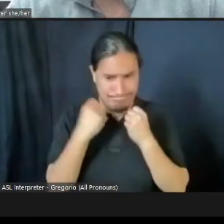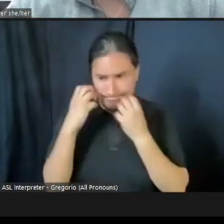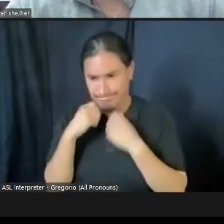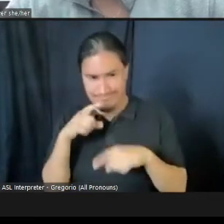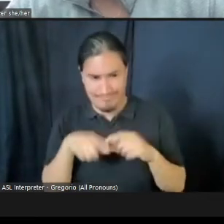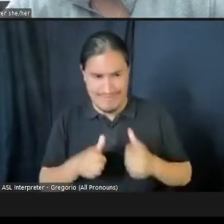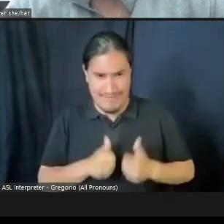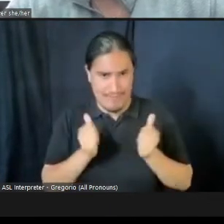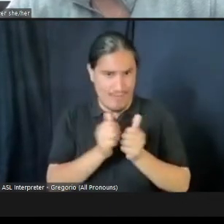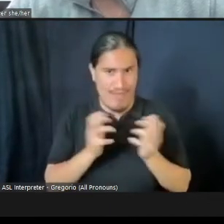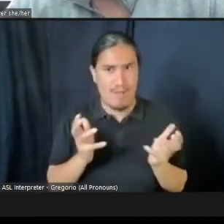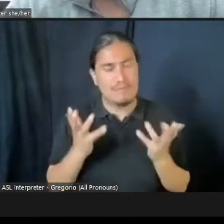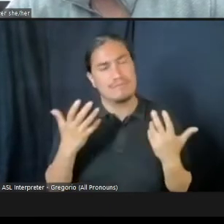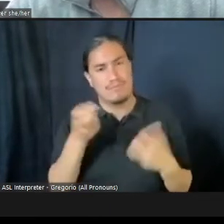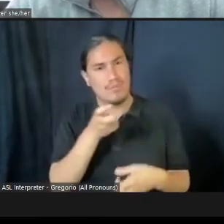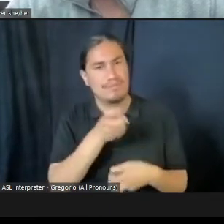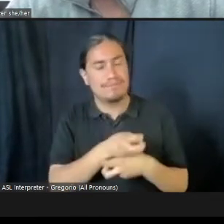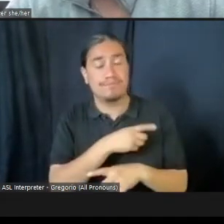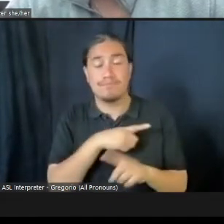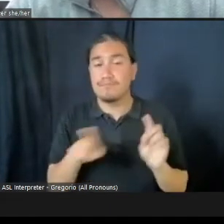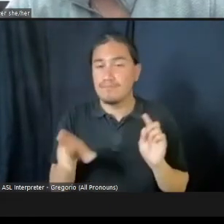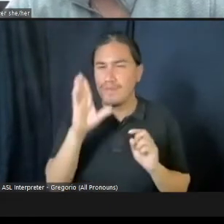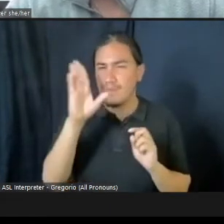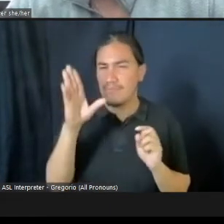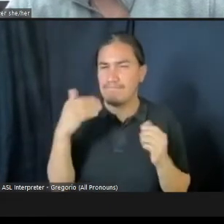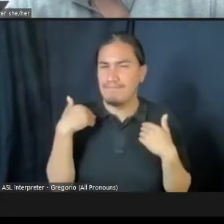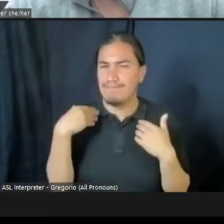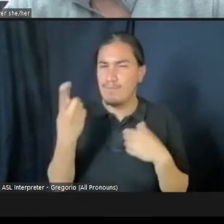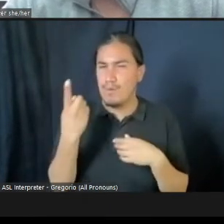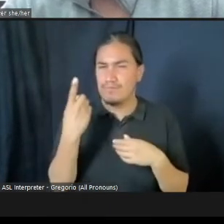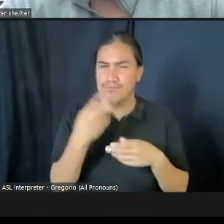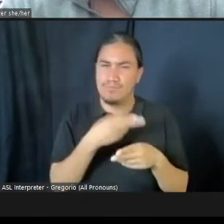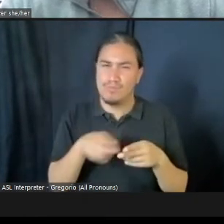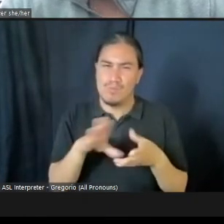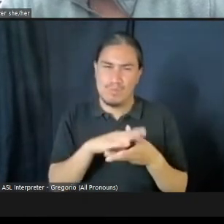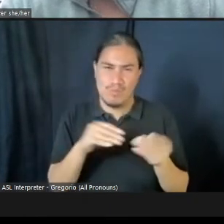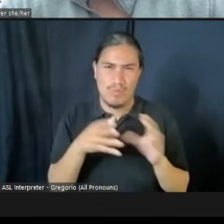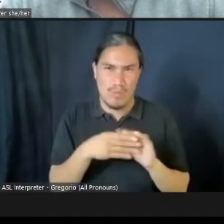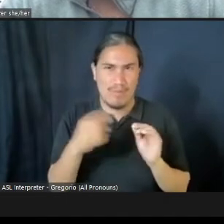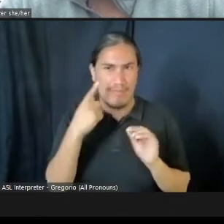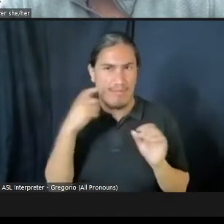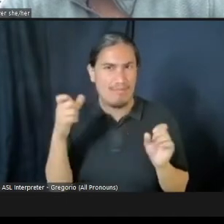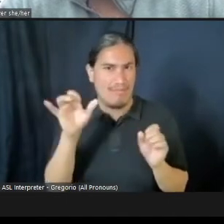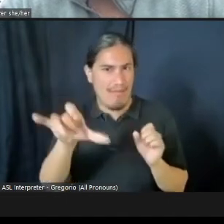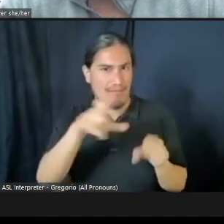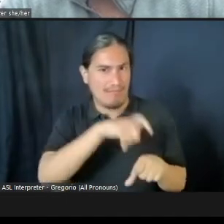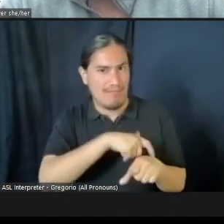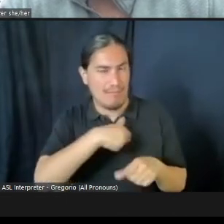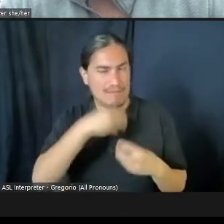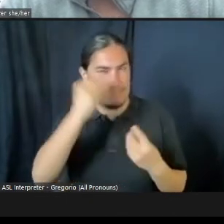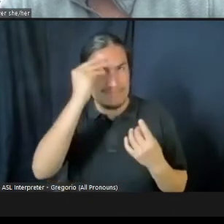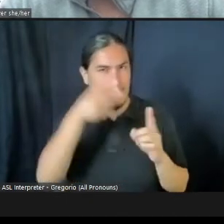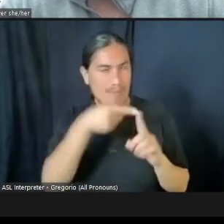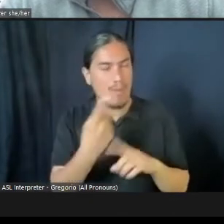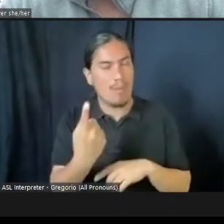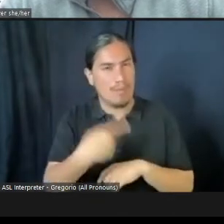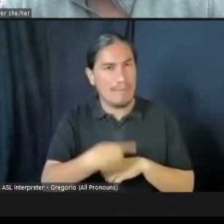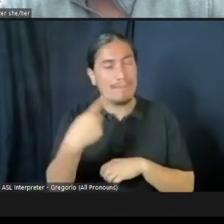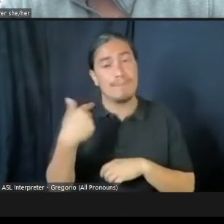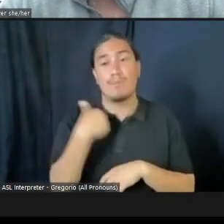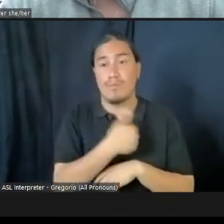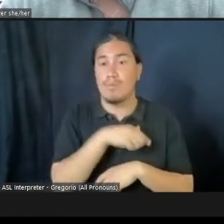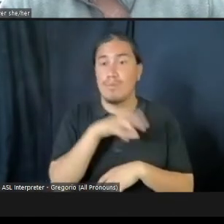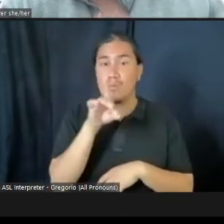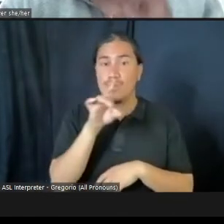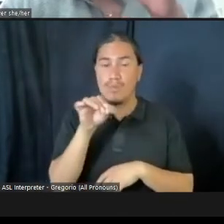without. But I will tell a tiny story, because the whole time I was thinking of, we were workshopping a